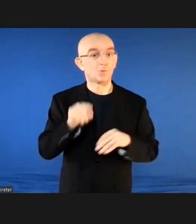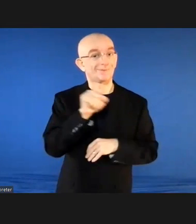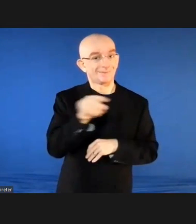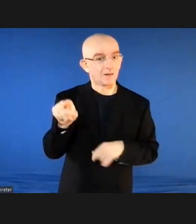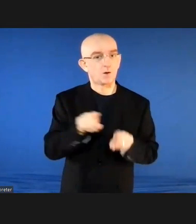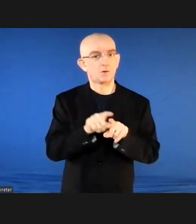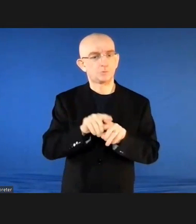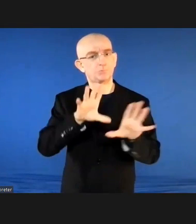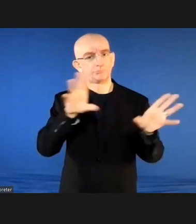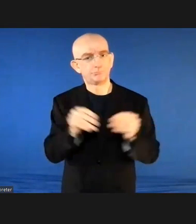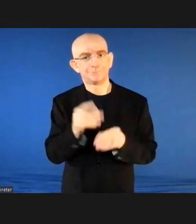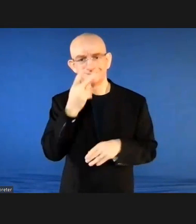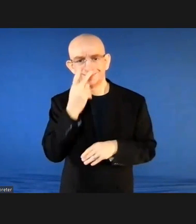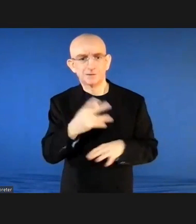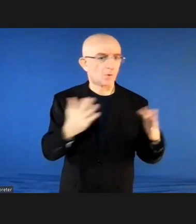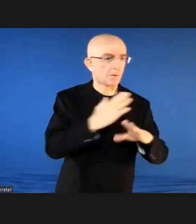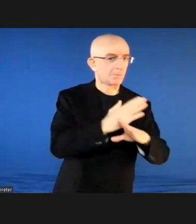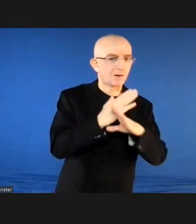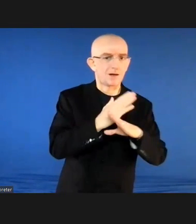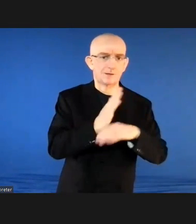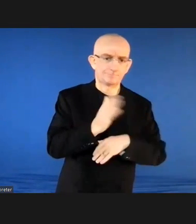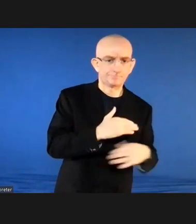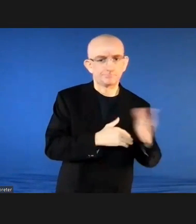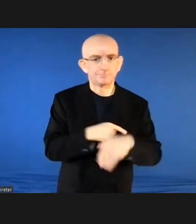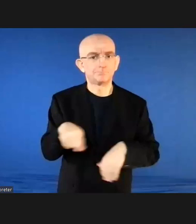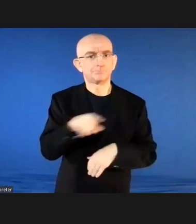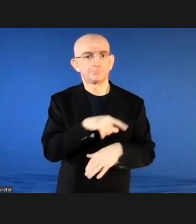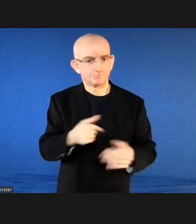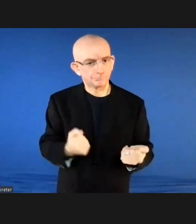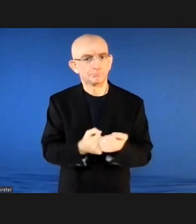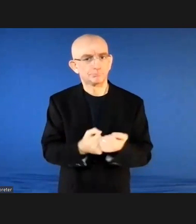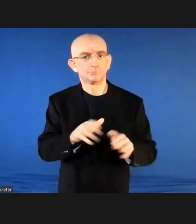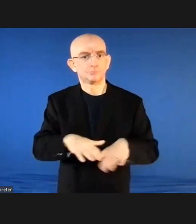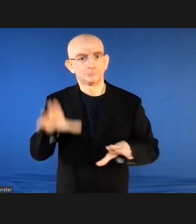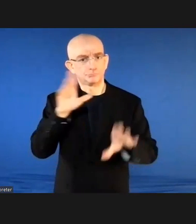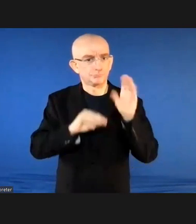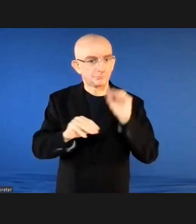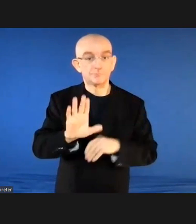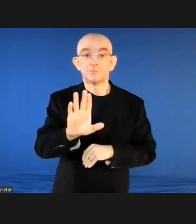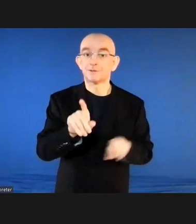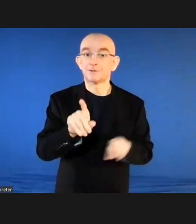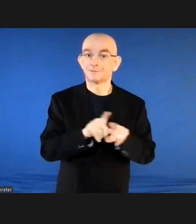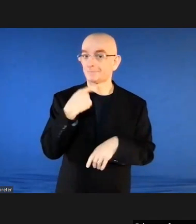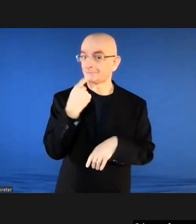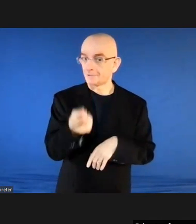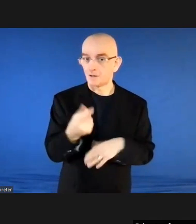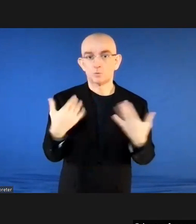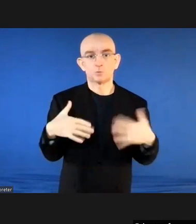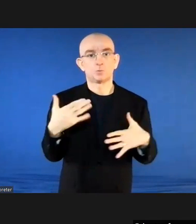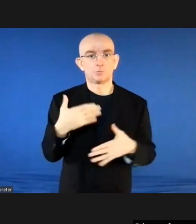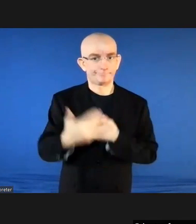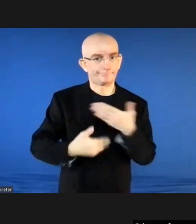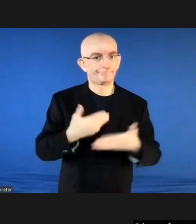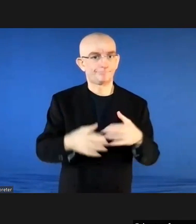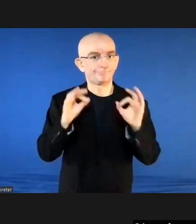has been put in jeopardy this year. So I'll say a little bit about how our programmes have pivoted to respond to